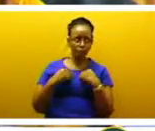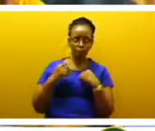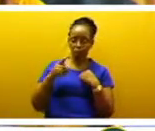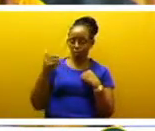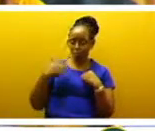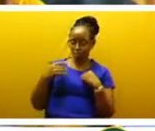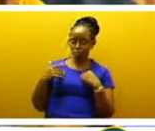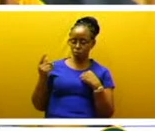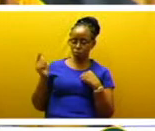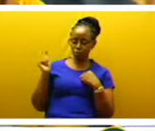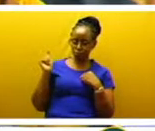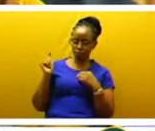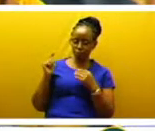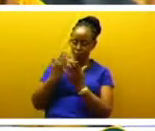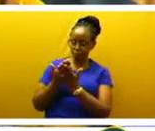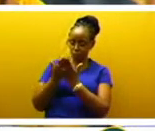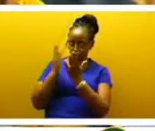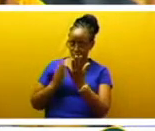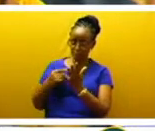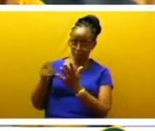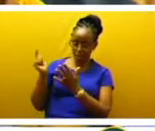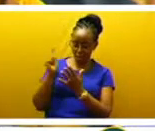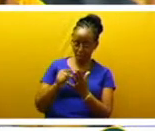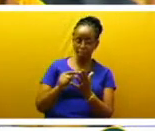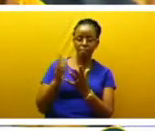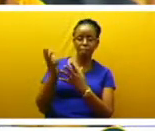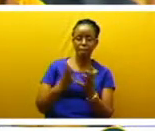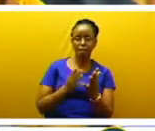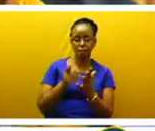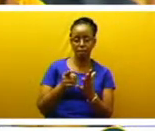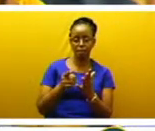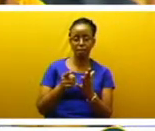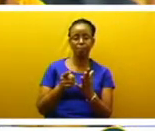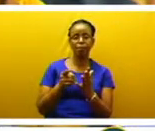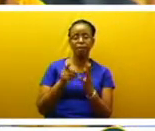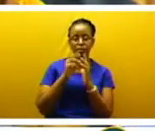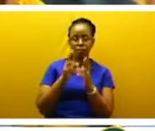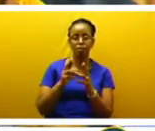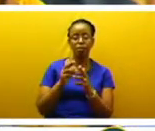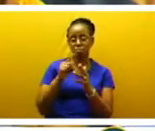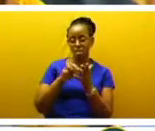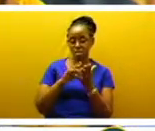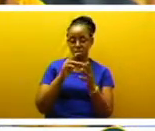the petitioners. They do not have a right of rejoinder.